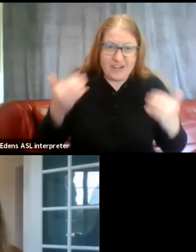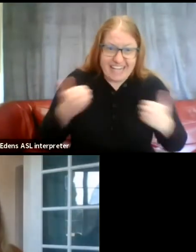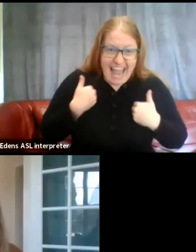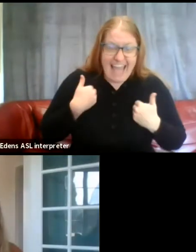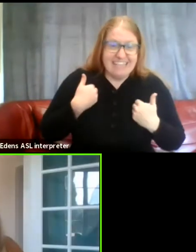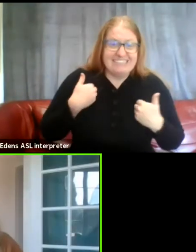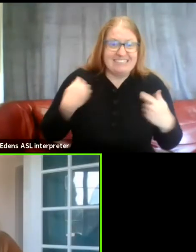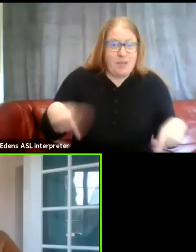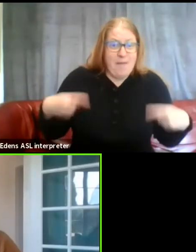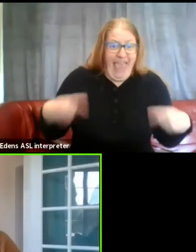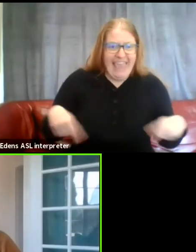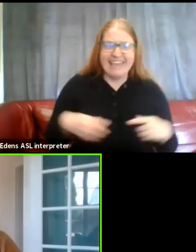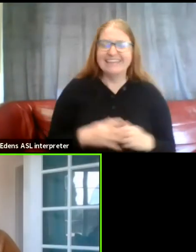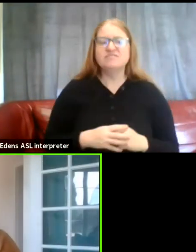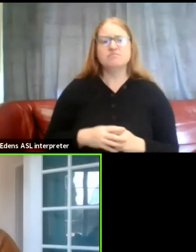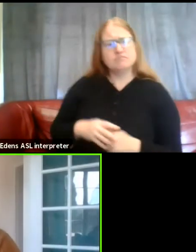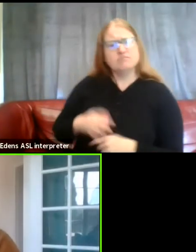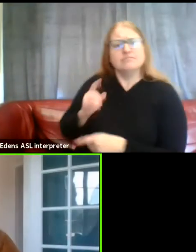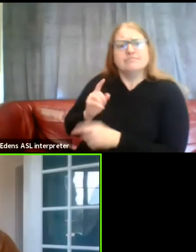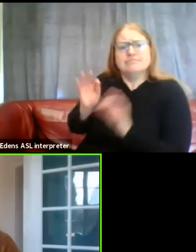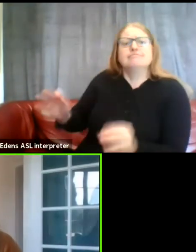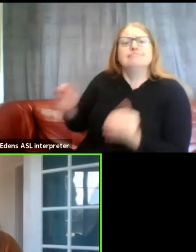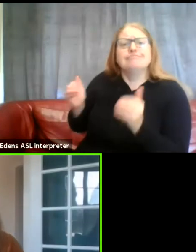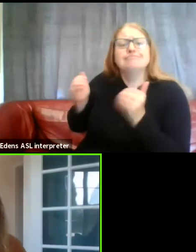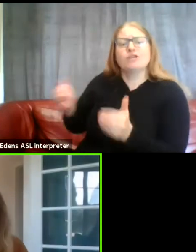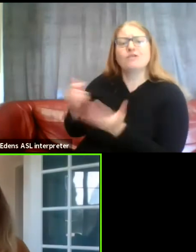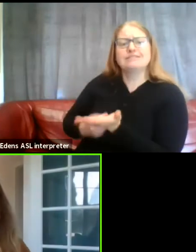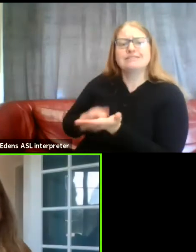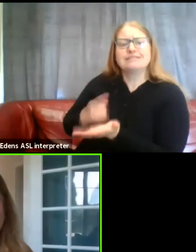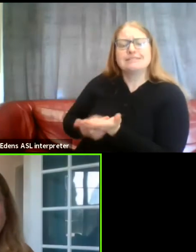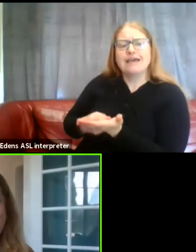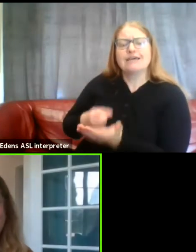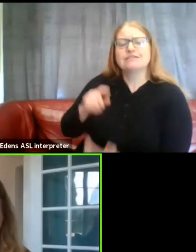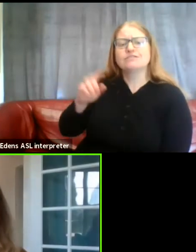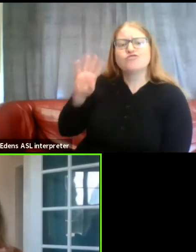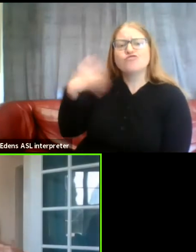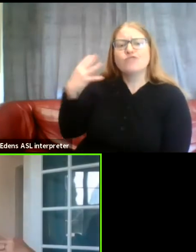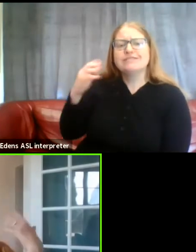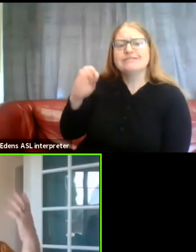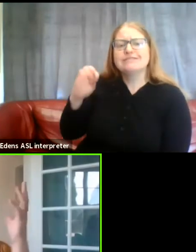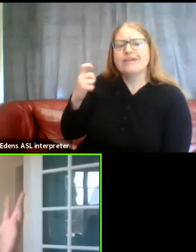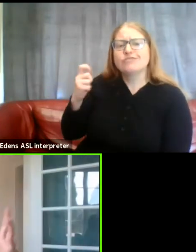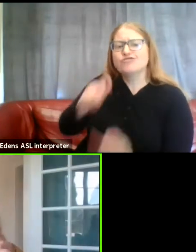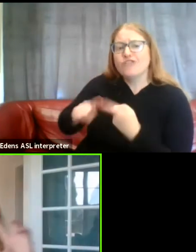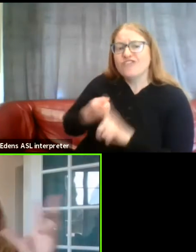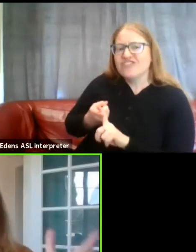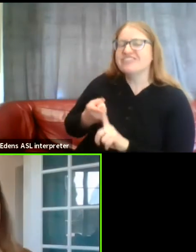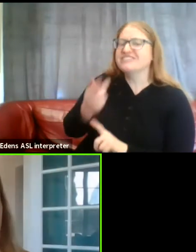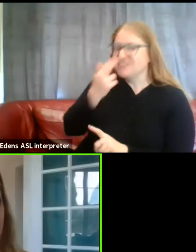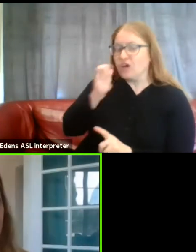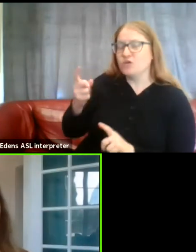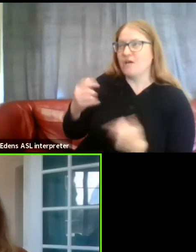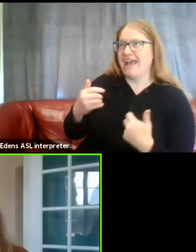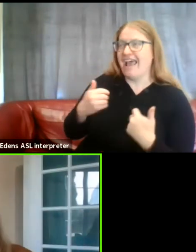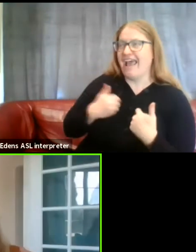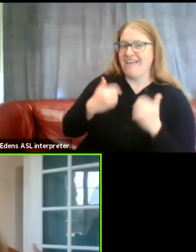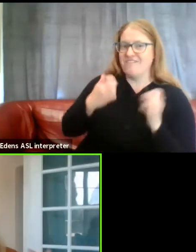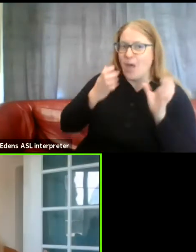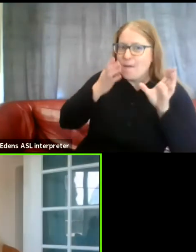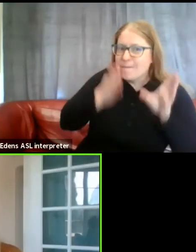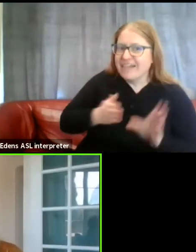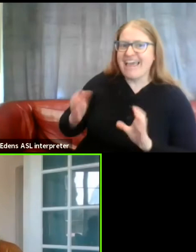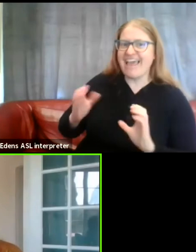Totally. Yeah, let's talk about Crazy Ex-Girlfriend. So I was going to, it's funny how these conversations, like you plan kind of a structure for the conversation,